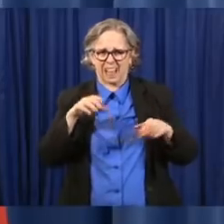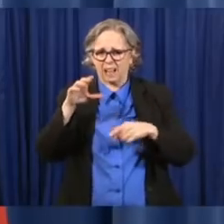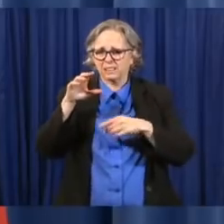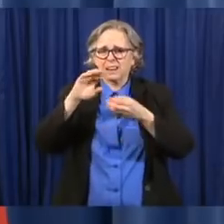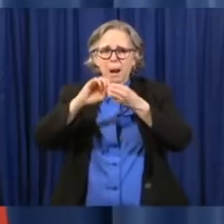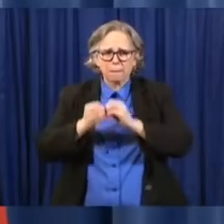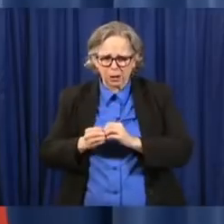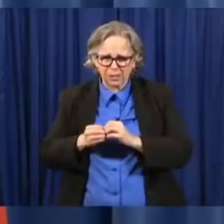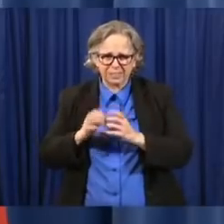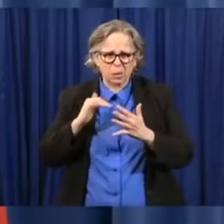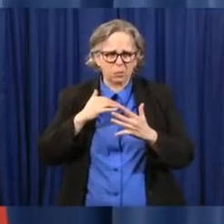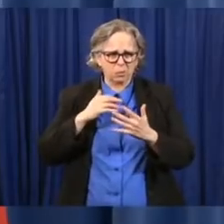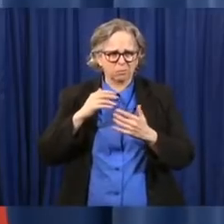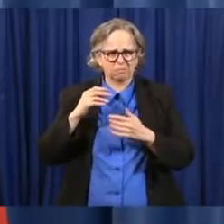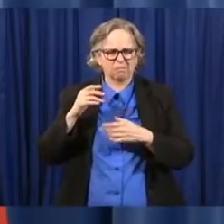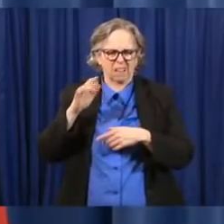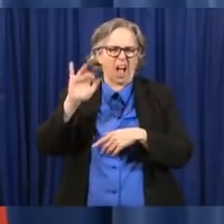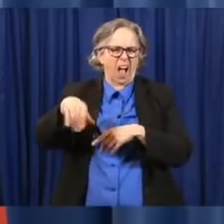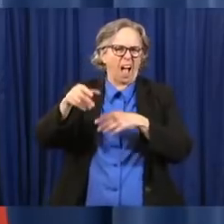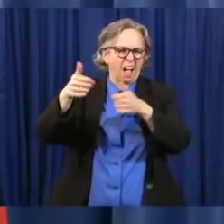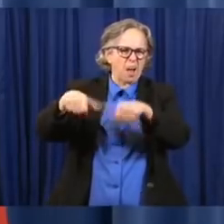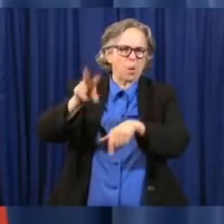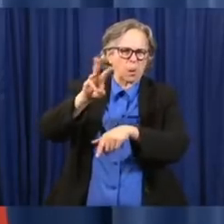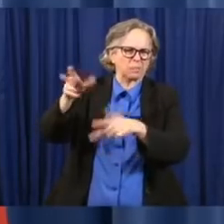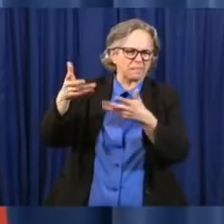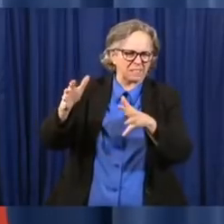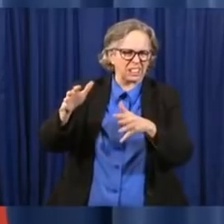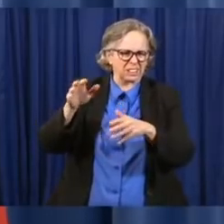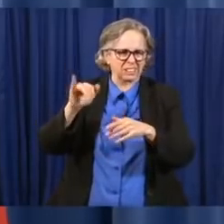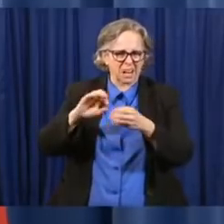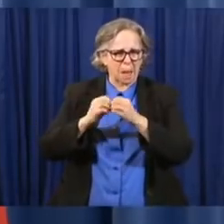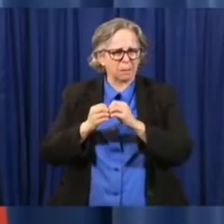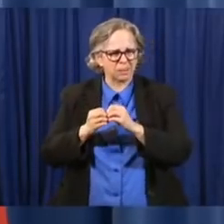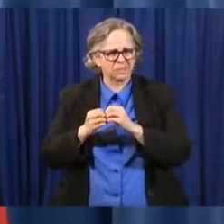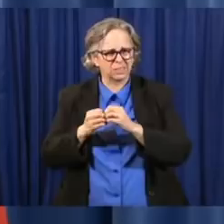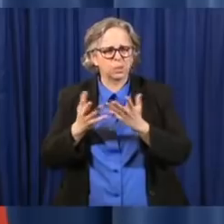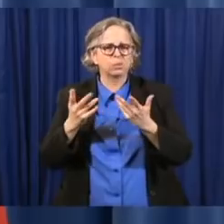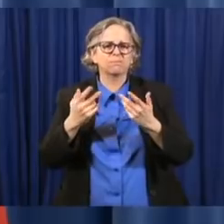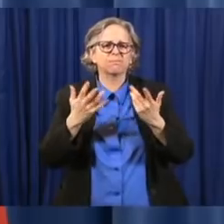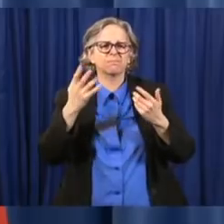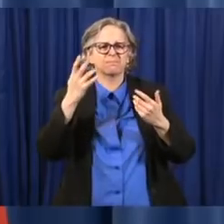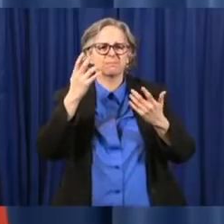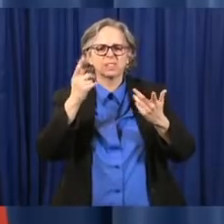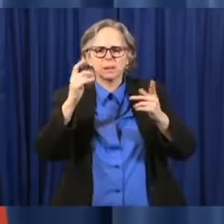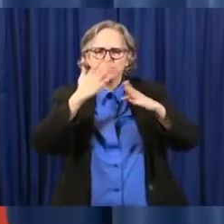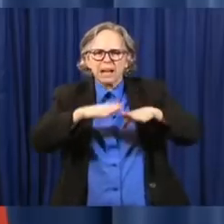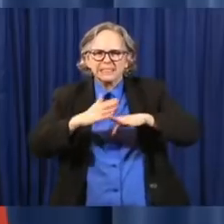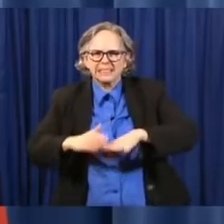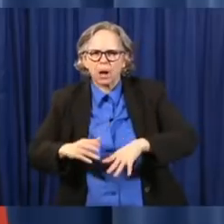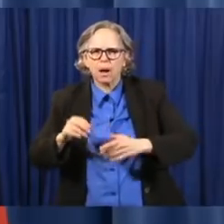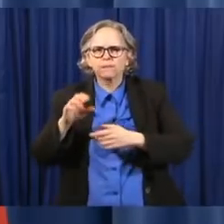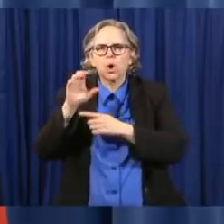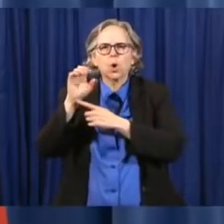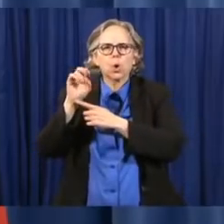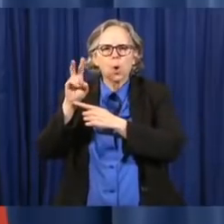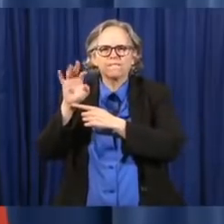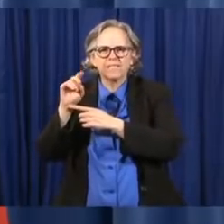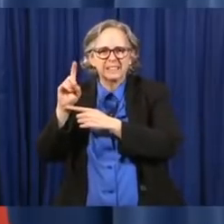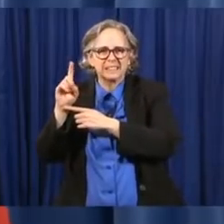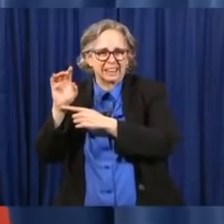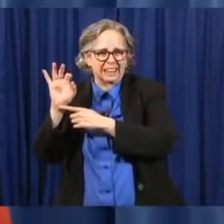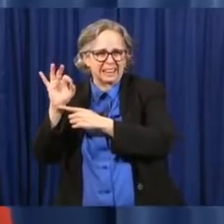coronavirus.ohio.gov website, we also include a breakdown of COVID-19 information for Ohio's